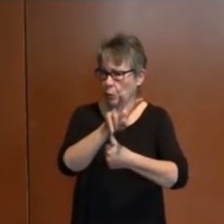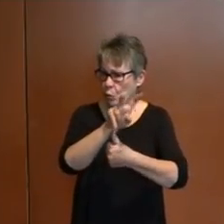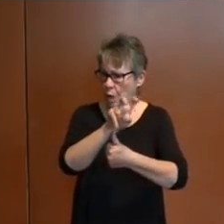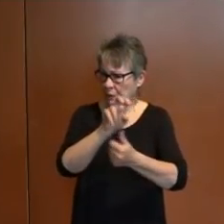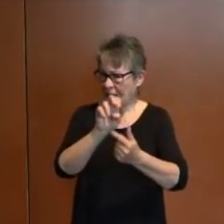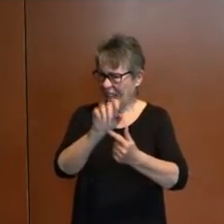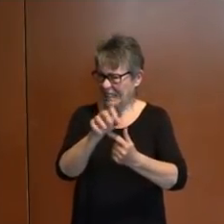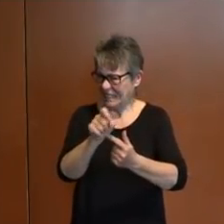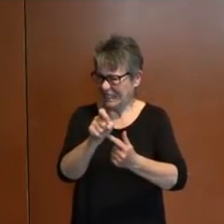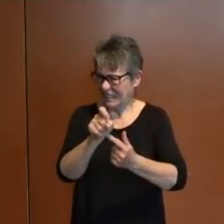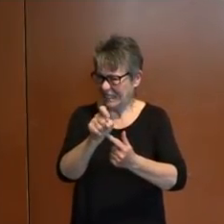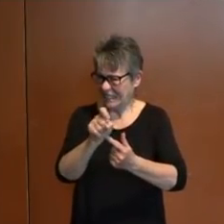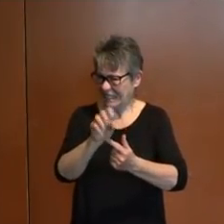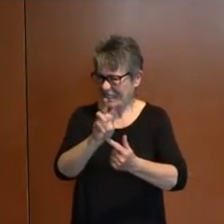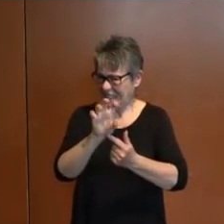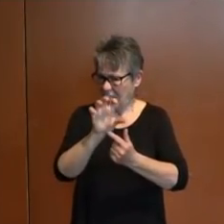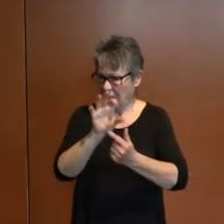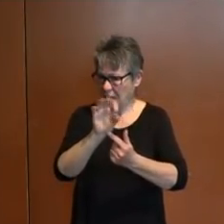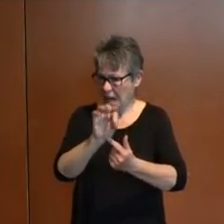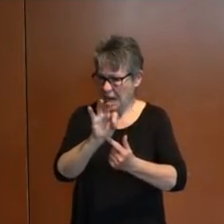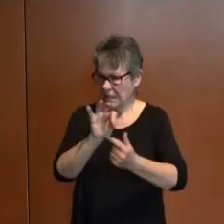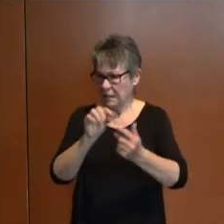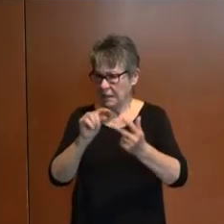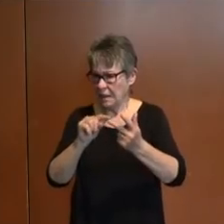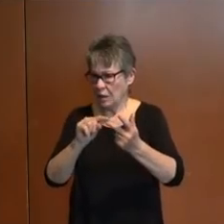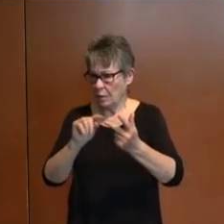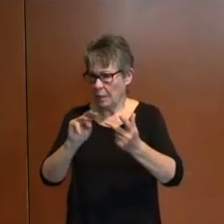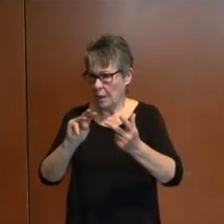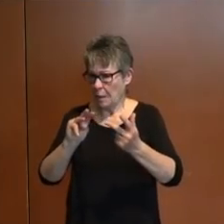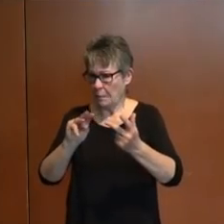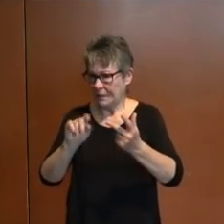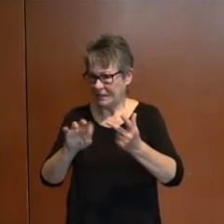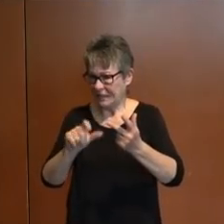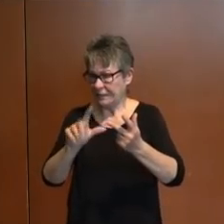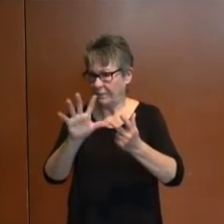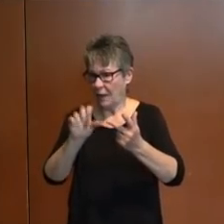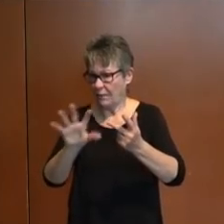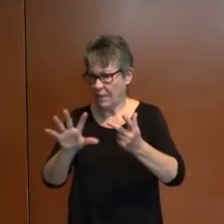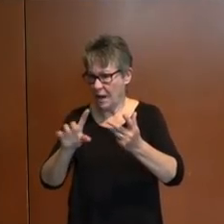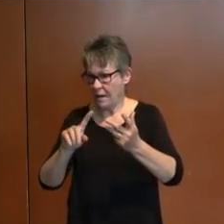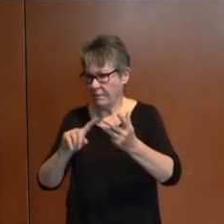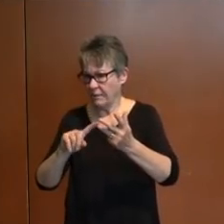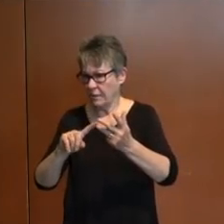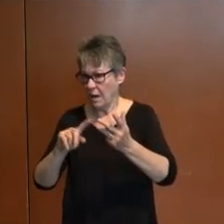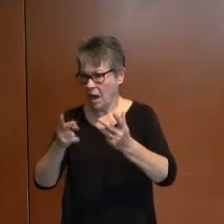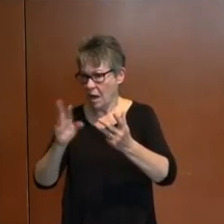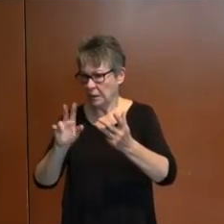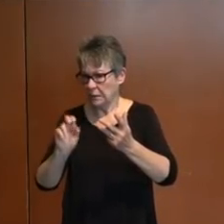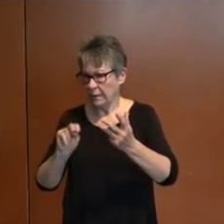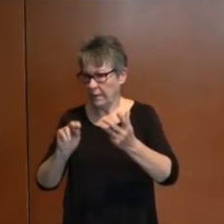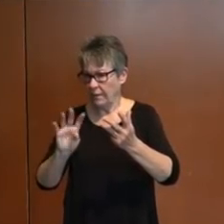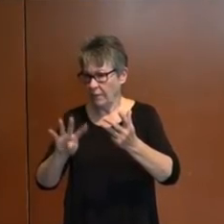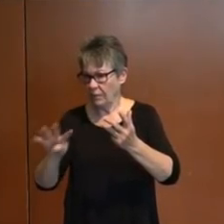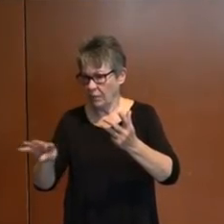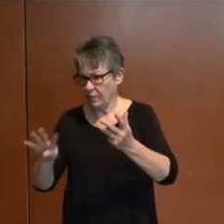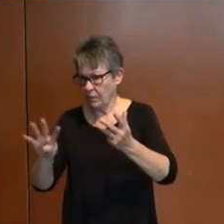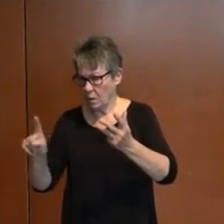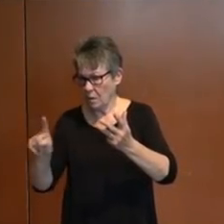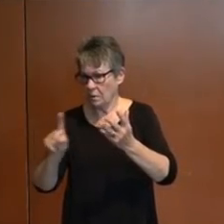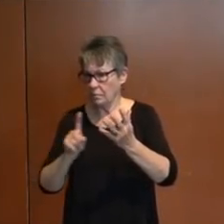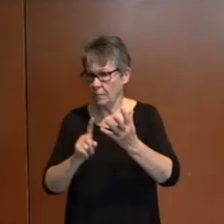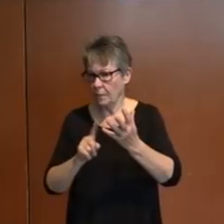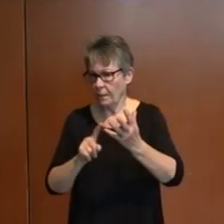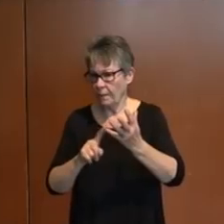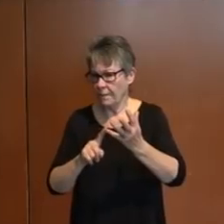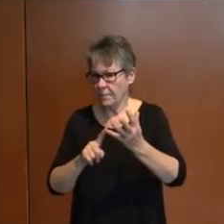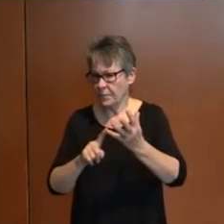609, then Middlesex 505, Monmouth 501, Hudson at 441, and in the